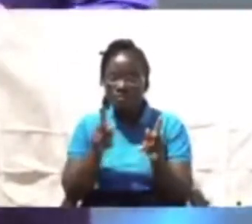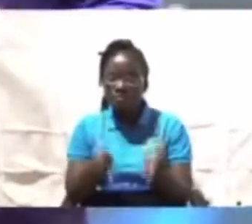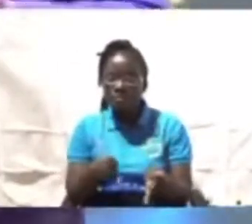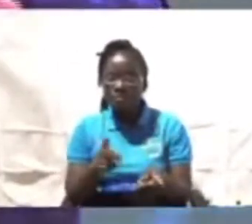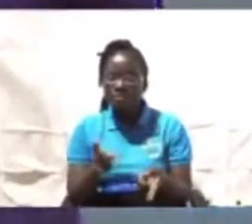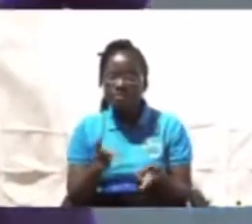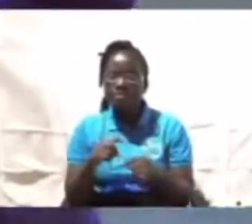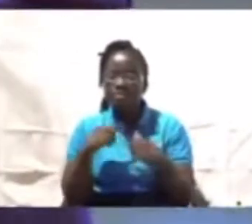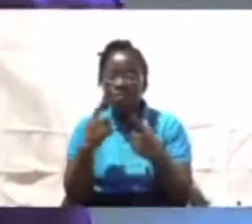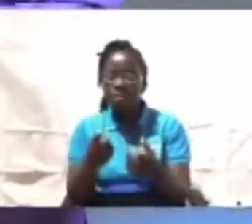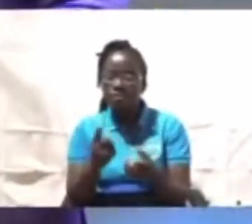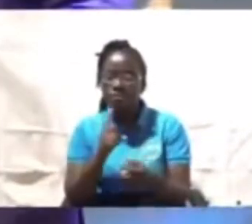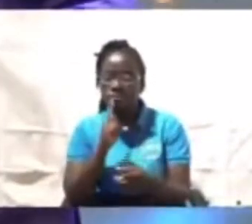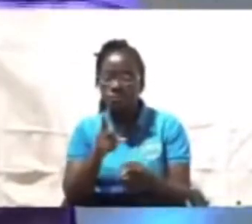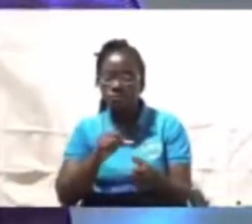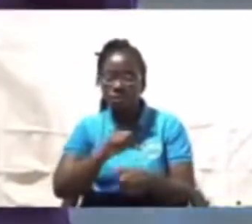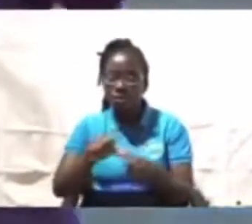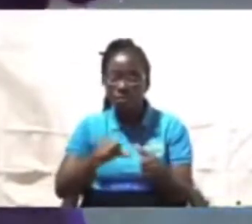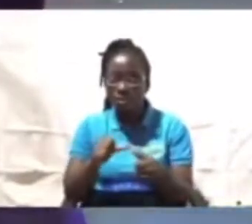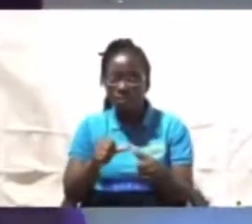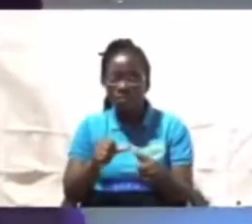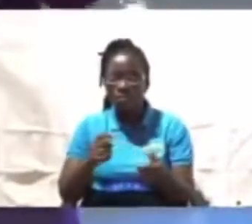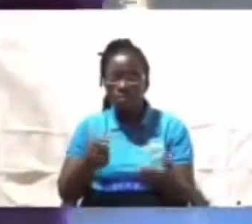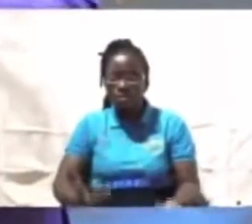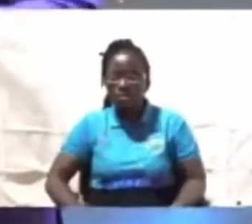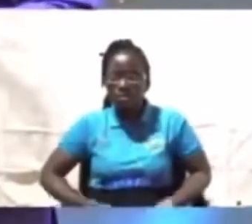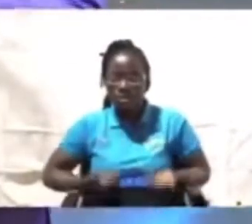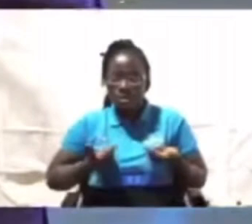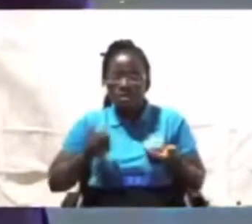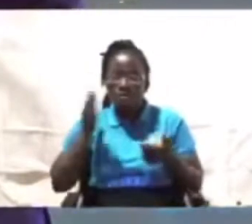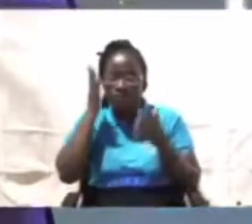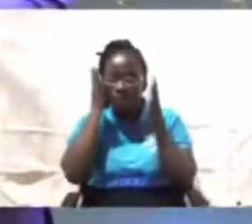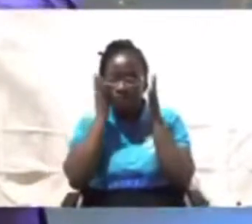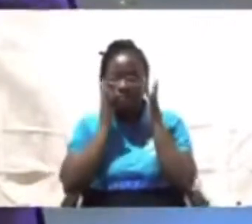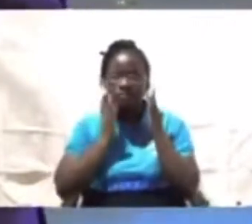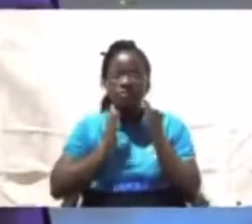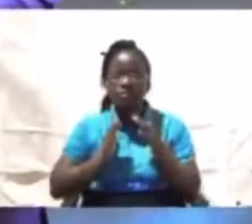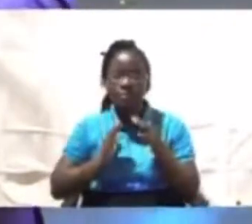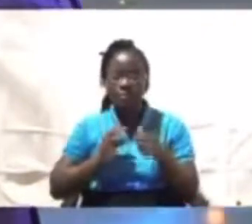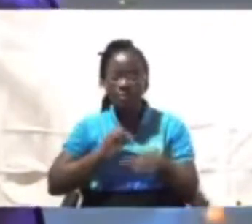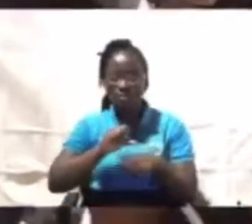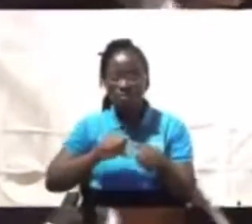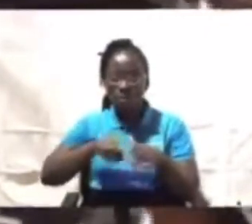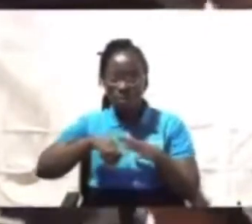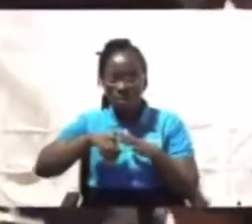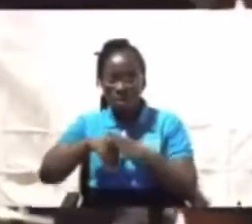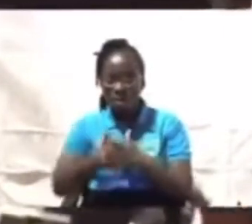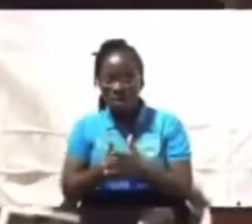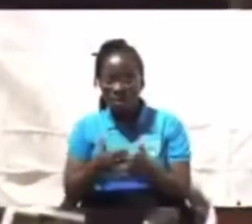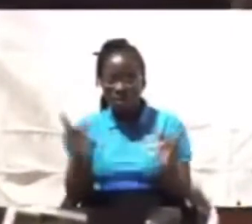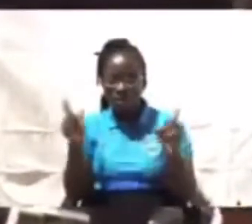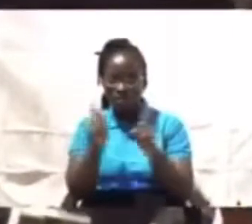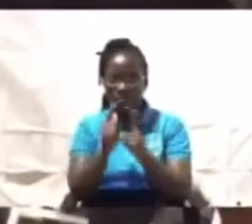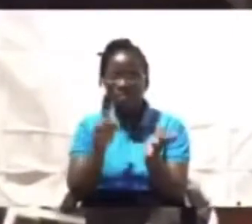nkwa odi ama no. Wo maye fense mo enshia nana ekwan.